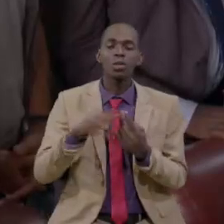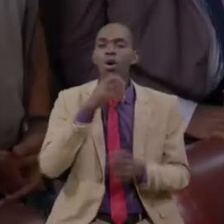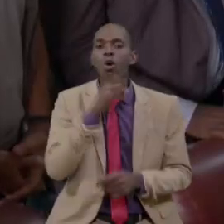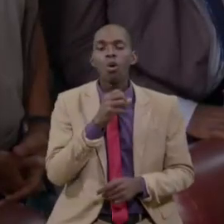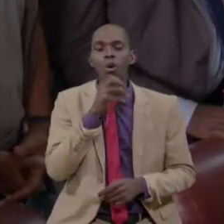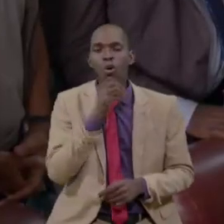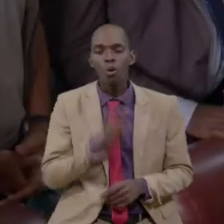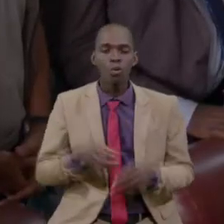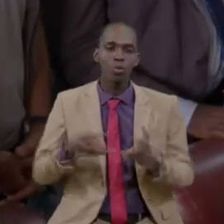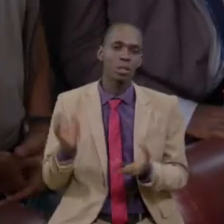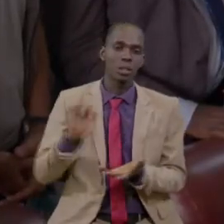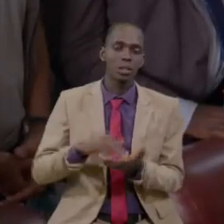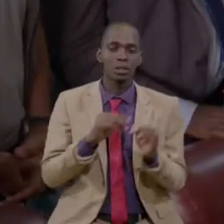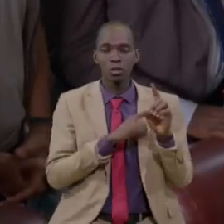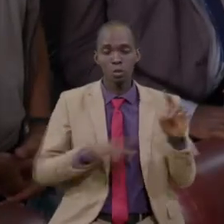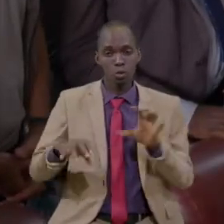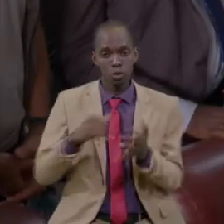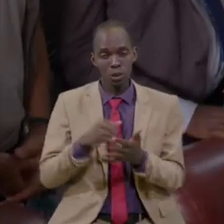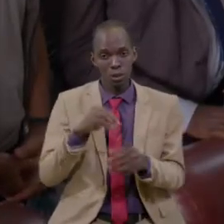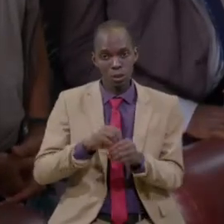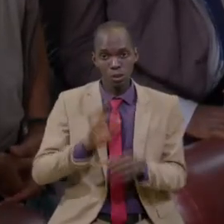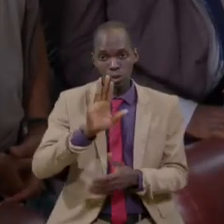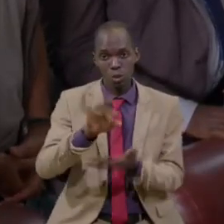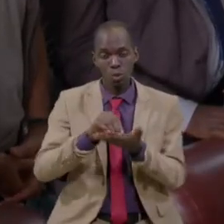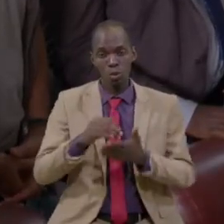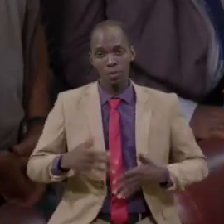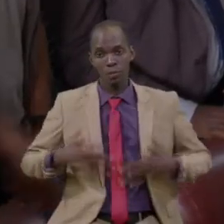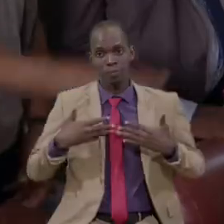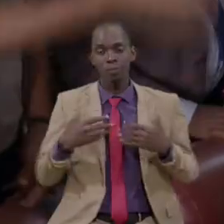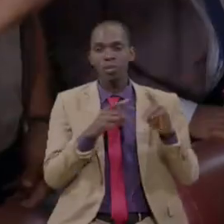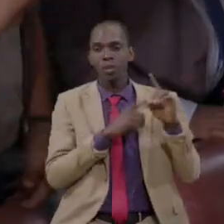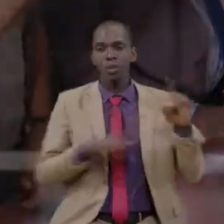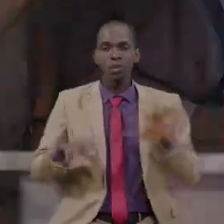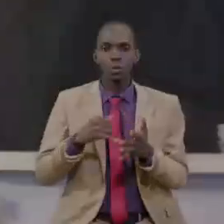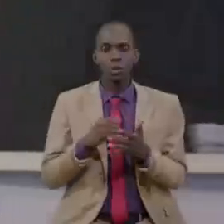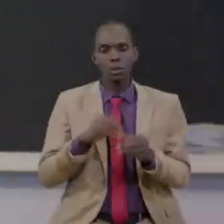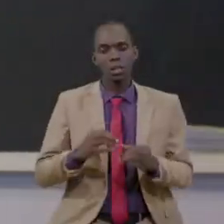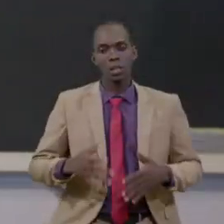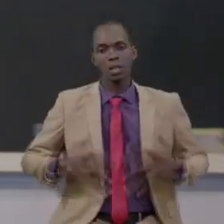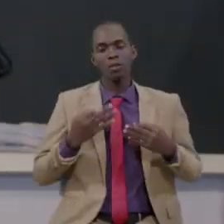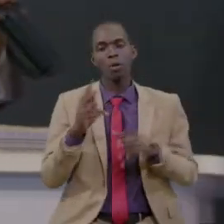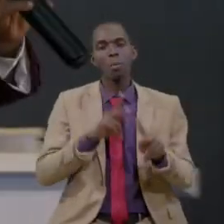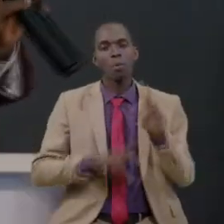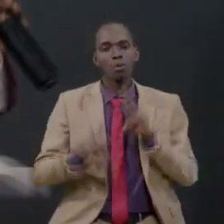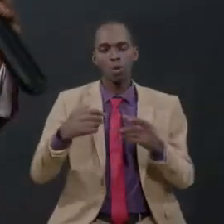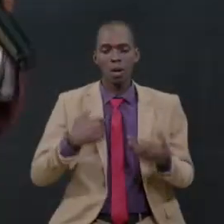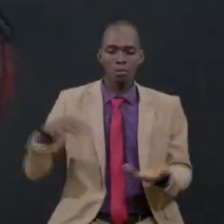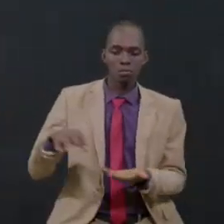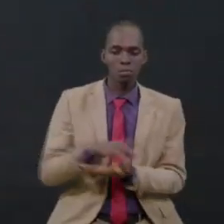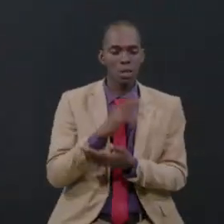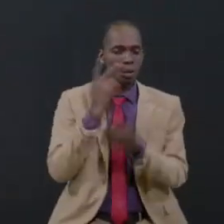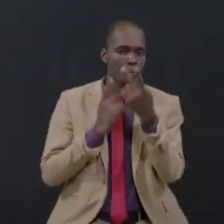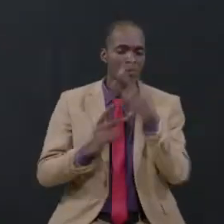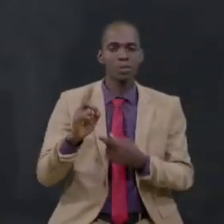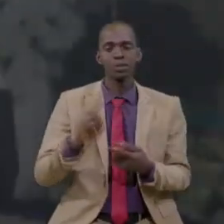your life. The Lord do it in the lives of the people you prophesied to. Church, good